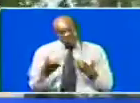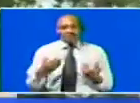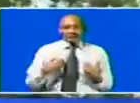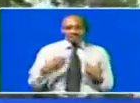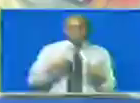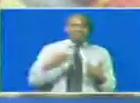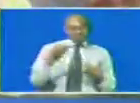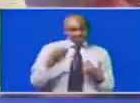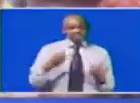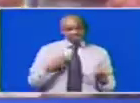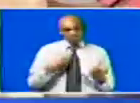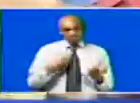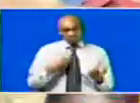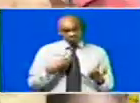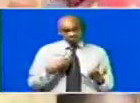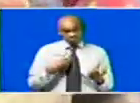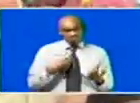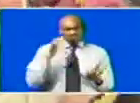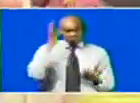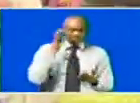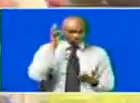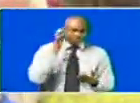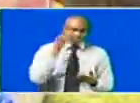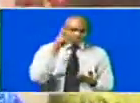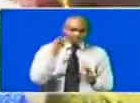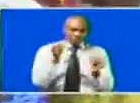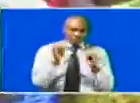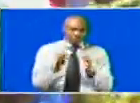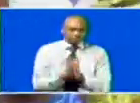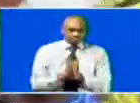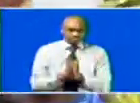Anwa Iguru. Francis Mtalaki, KT News, Kwale County.